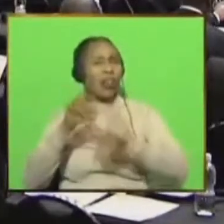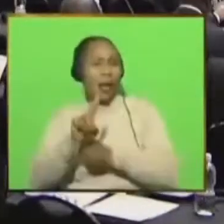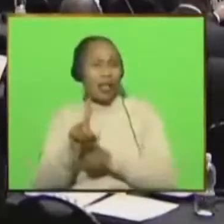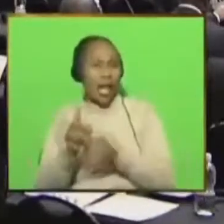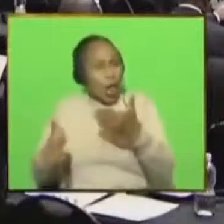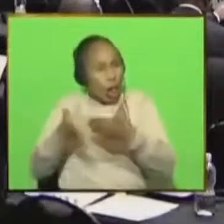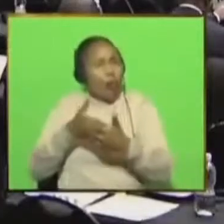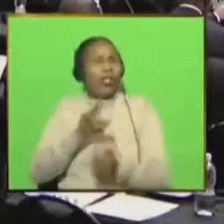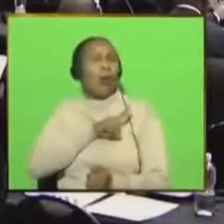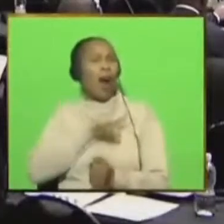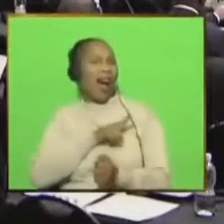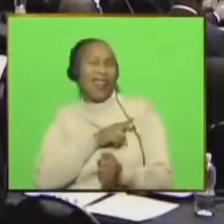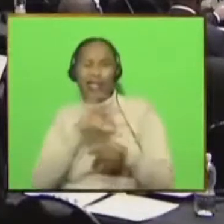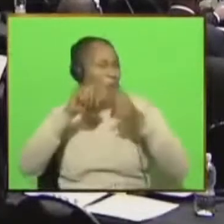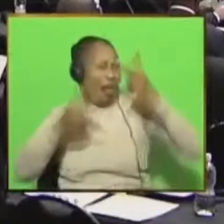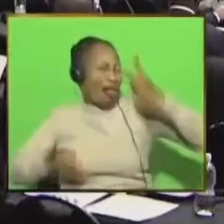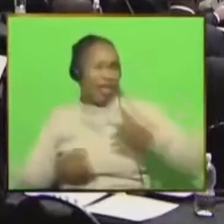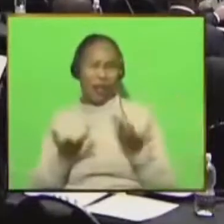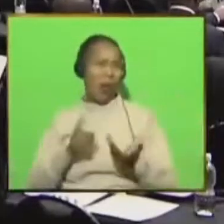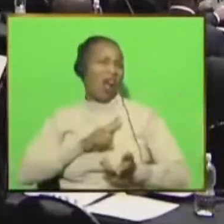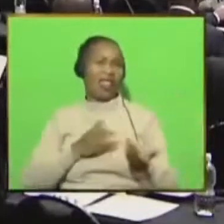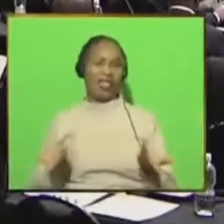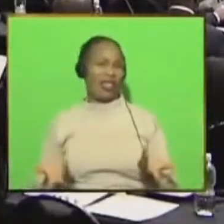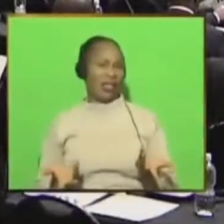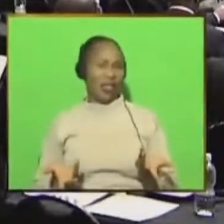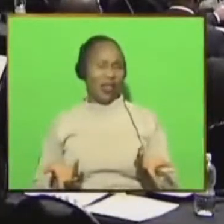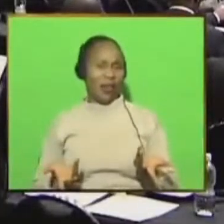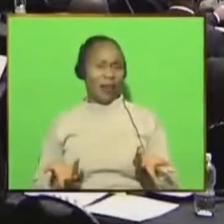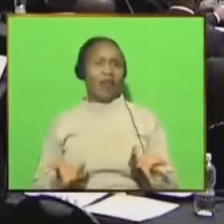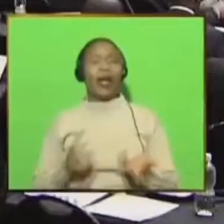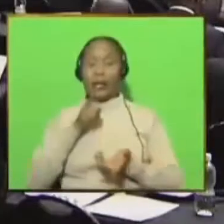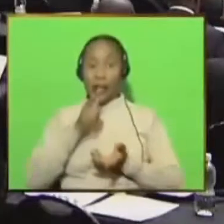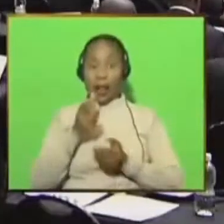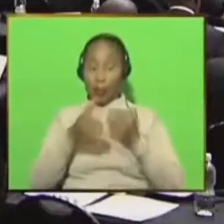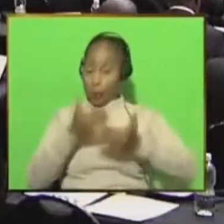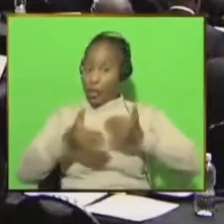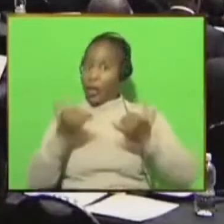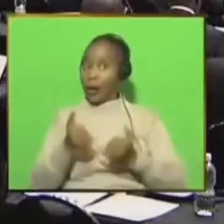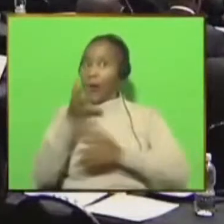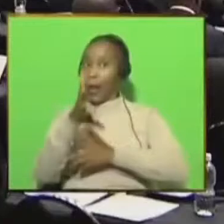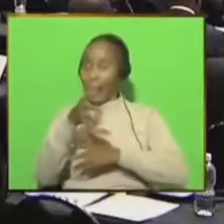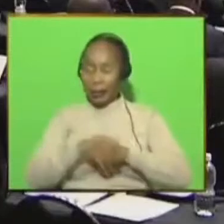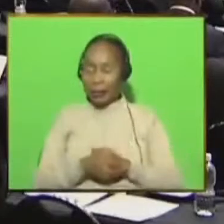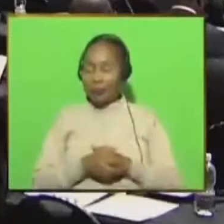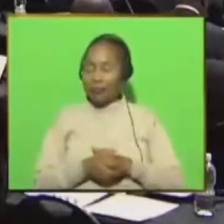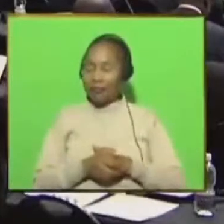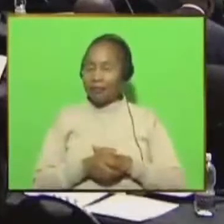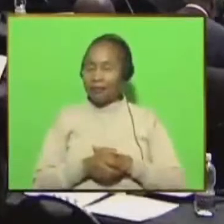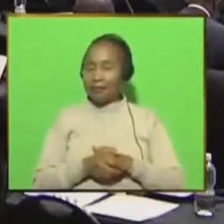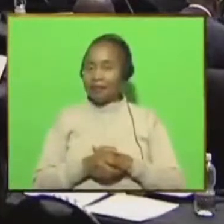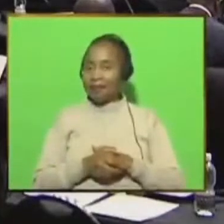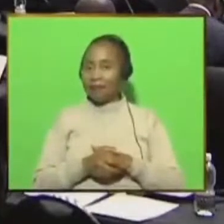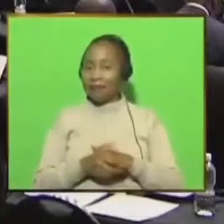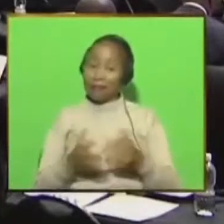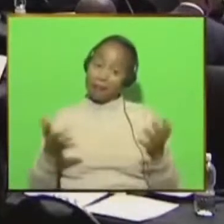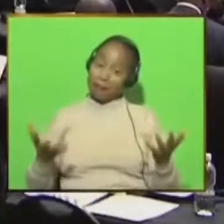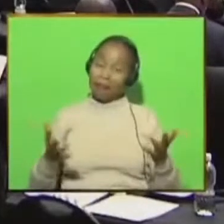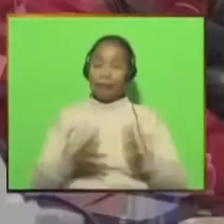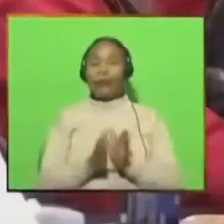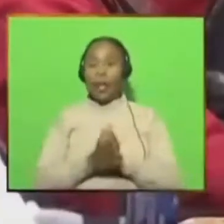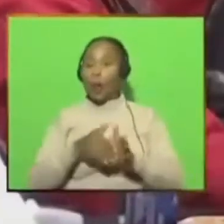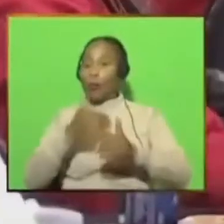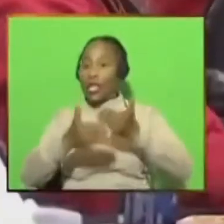you closing and all of that? Well, I'll tell you the procedure now. The proceedings